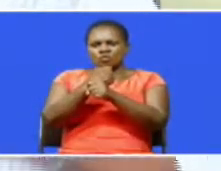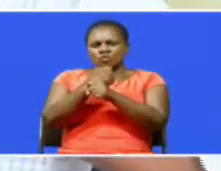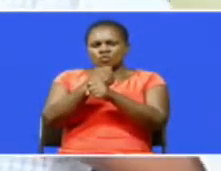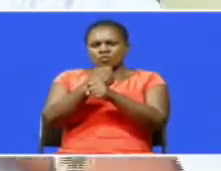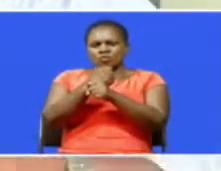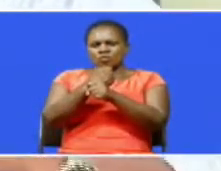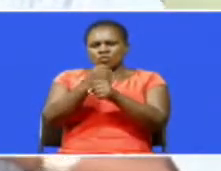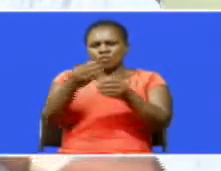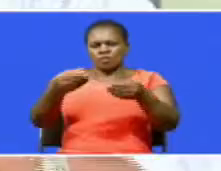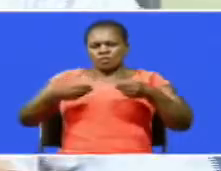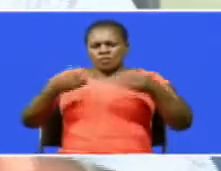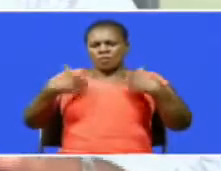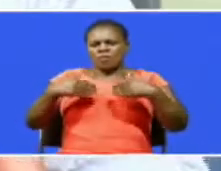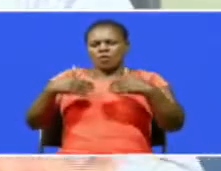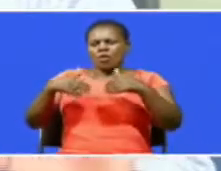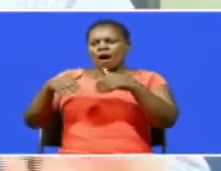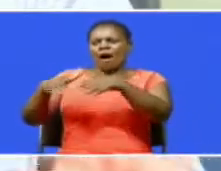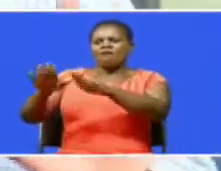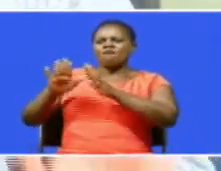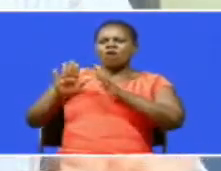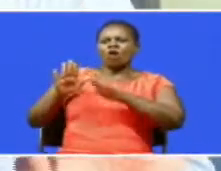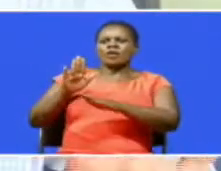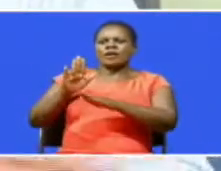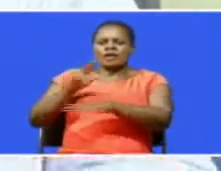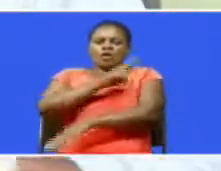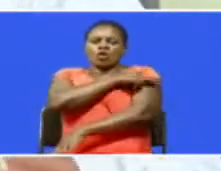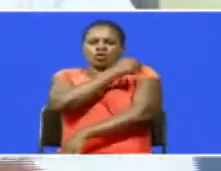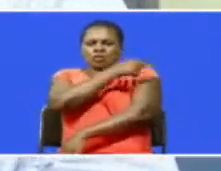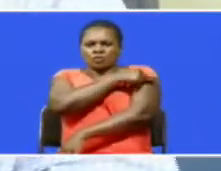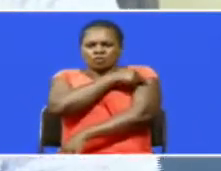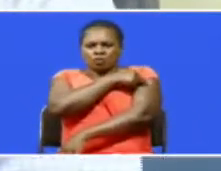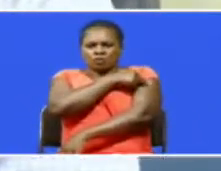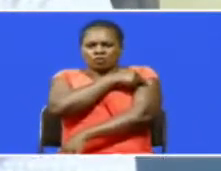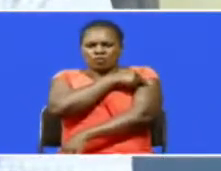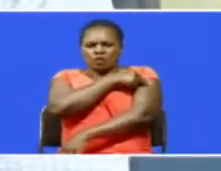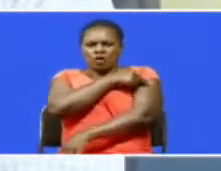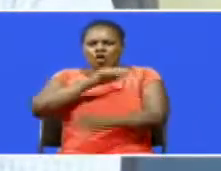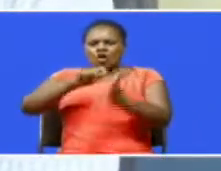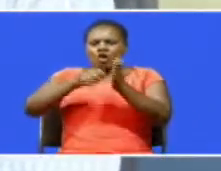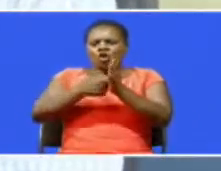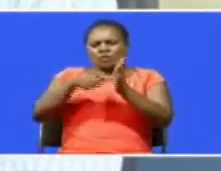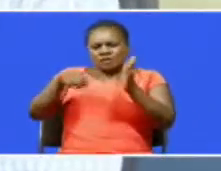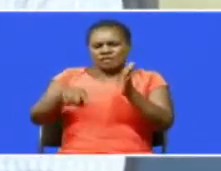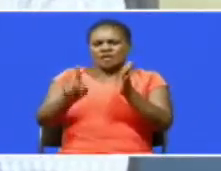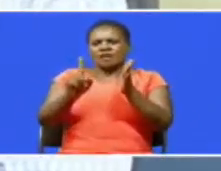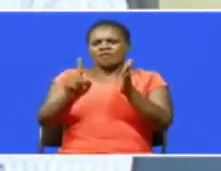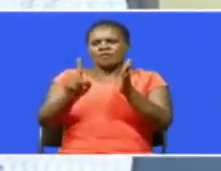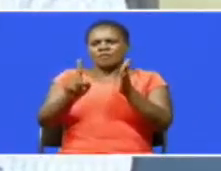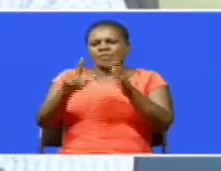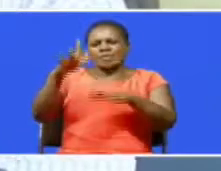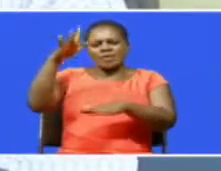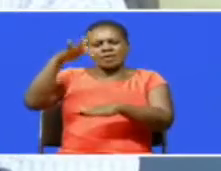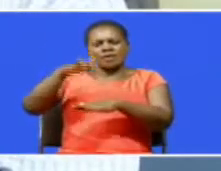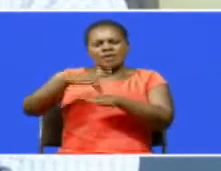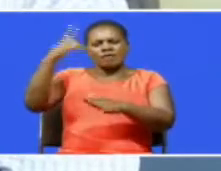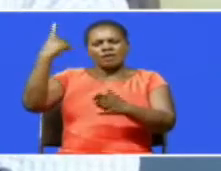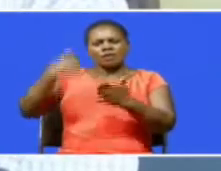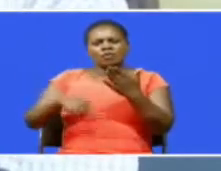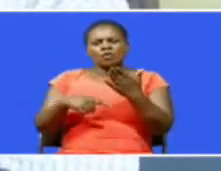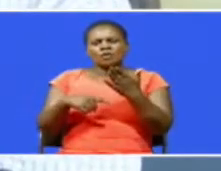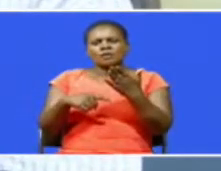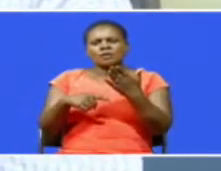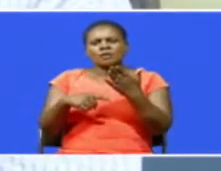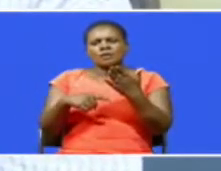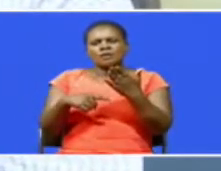told people, stay away from medical institutions. In fact, lock yourselves up. The downside of that is that people became